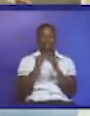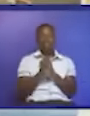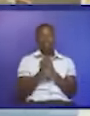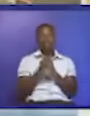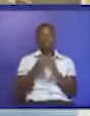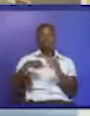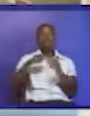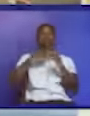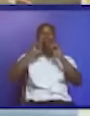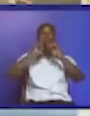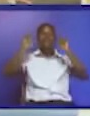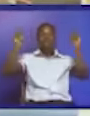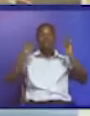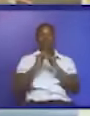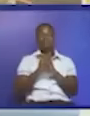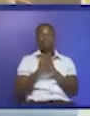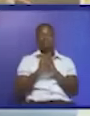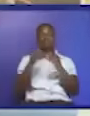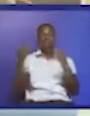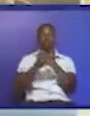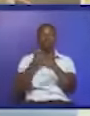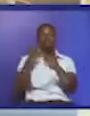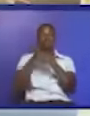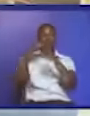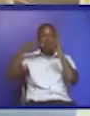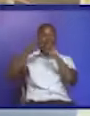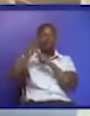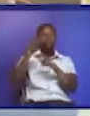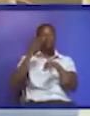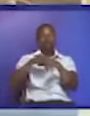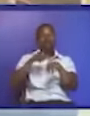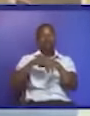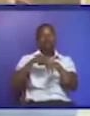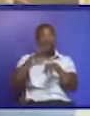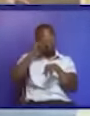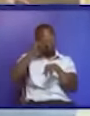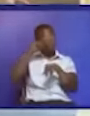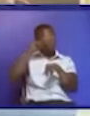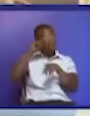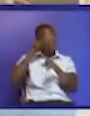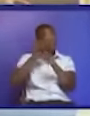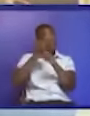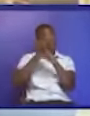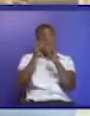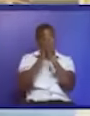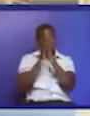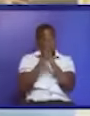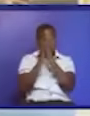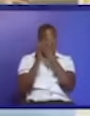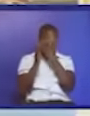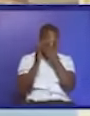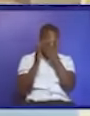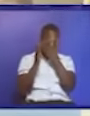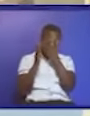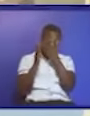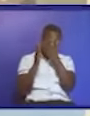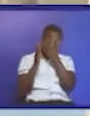we announce a new prophetic season. Go ahead and begin to pray. We declare